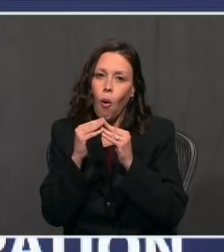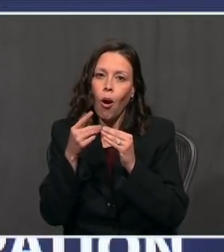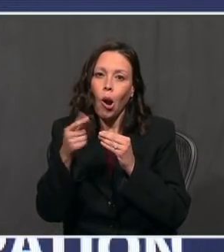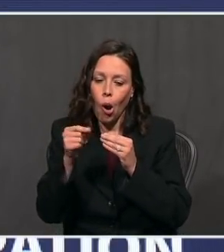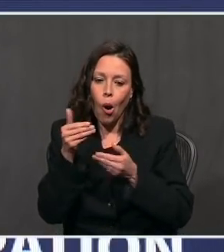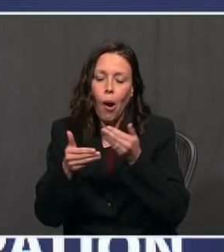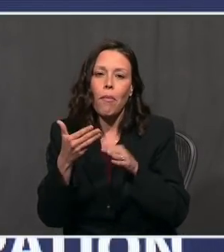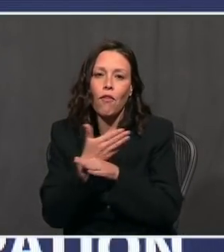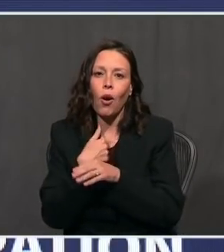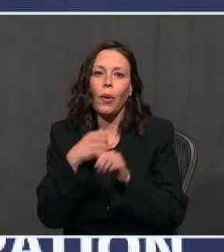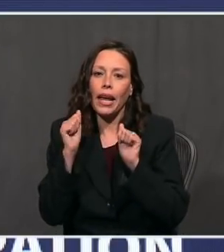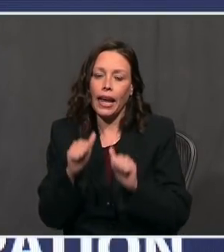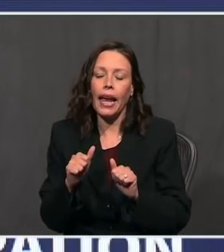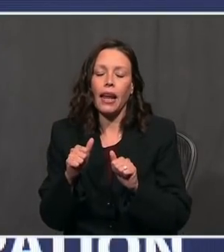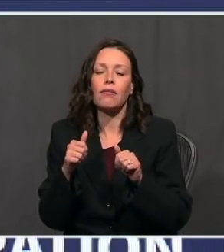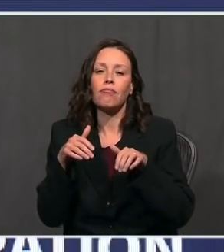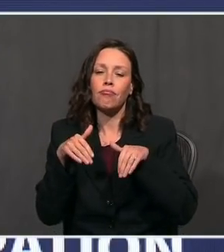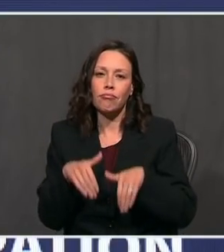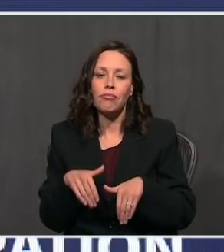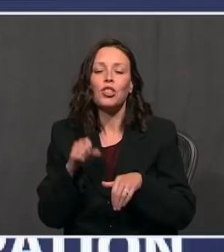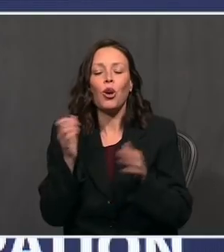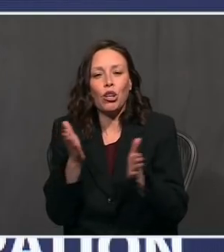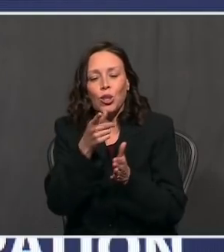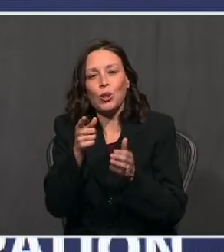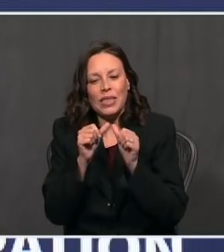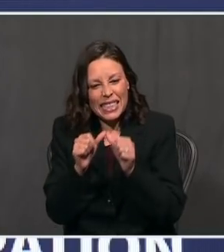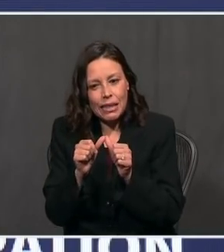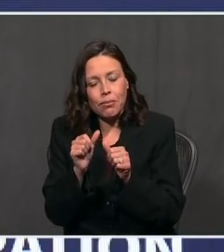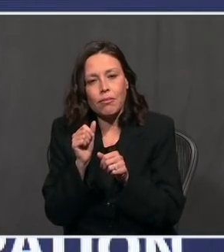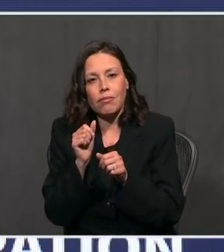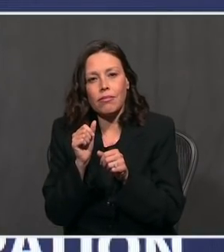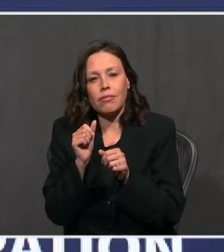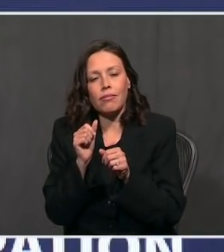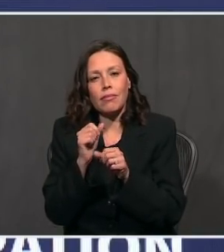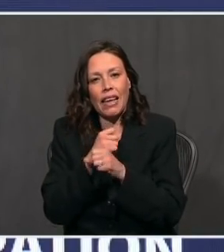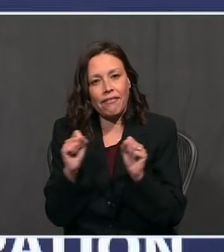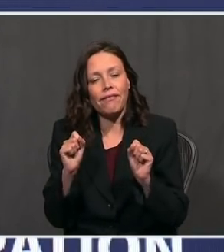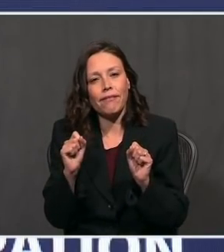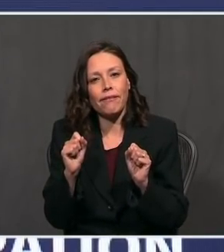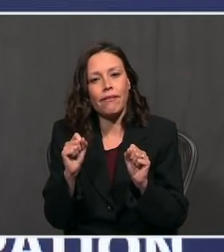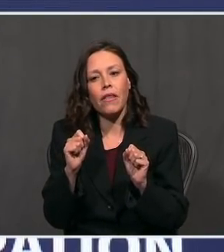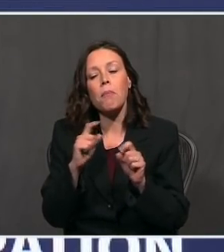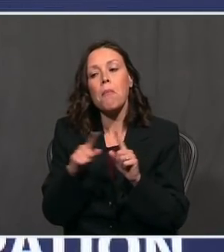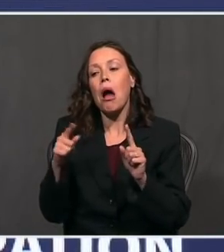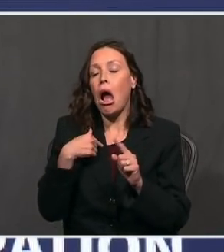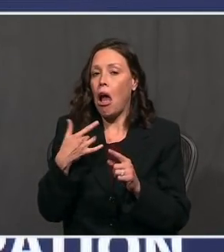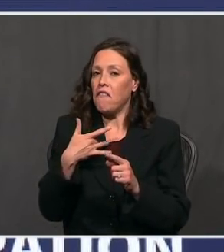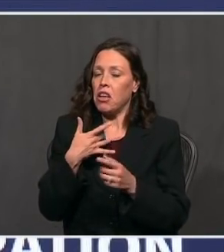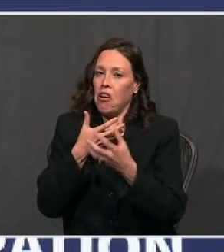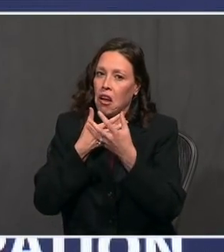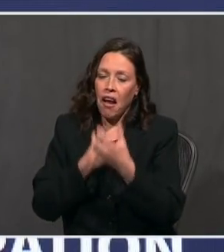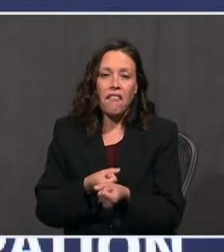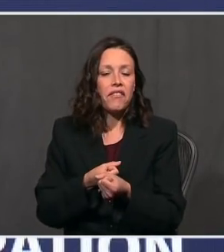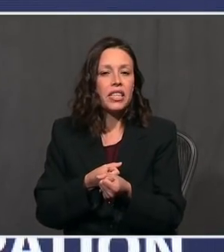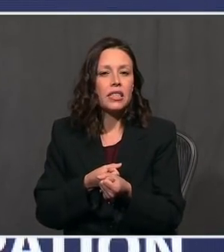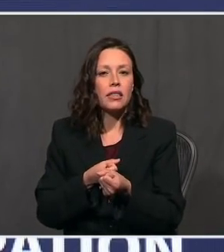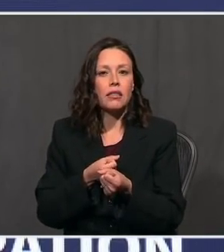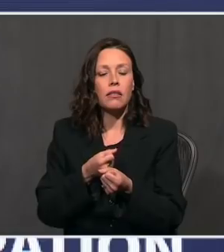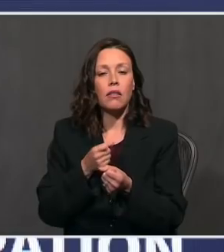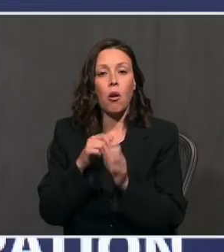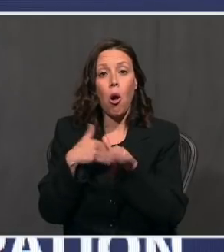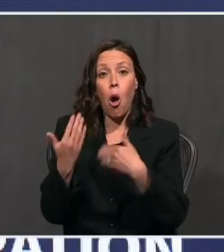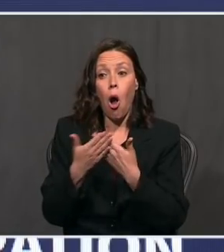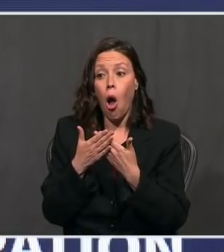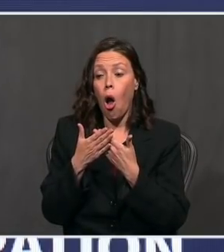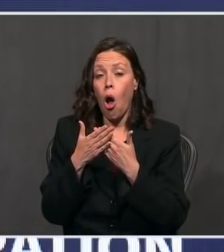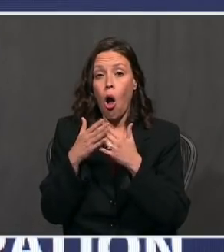we sleep, and so we encourage you all to continue to do your part. But I have every confidence, with the dedication of all